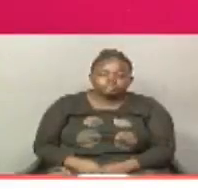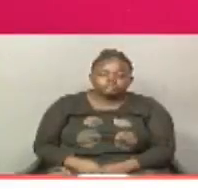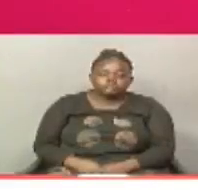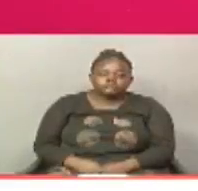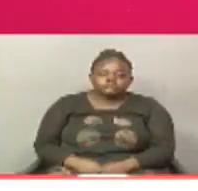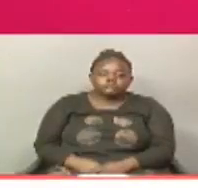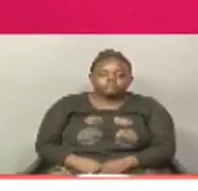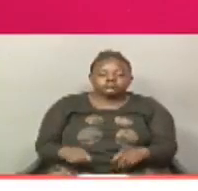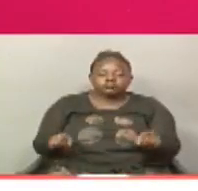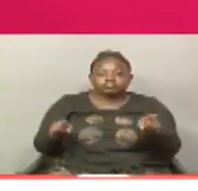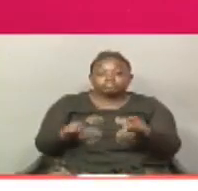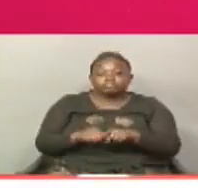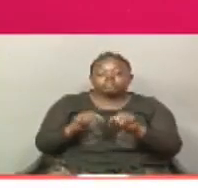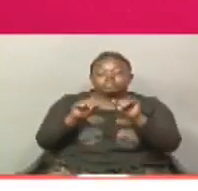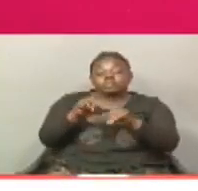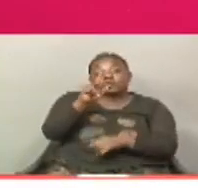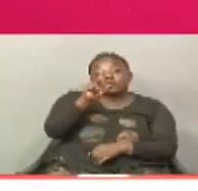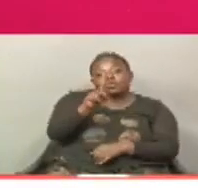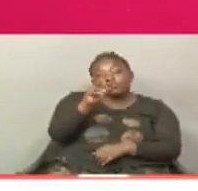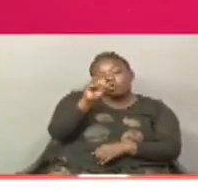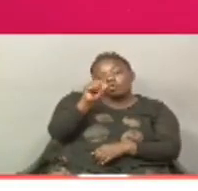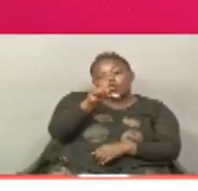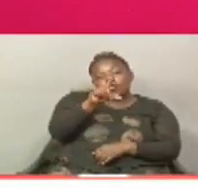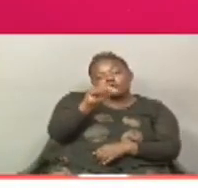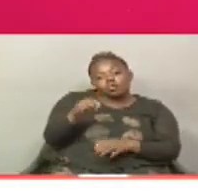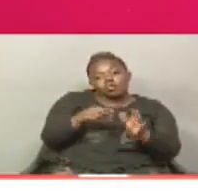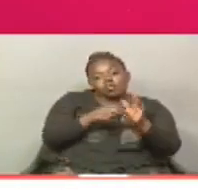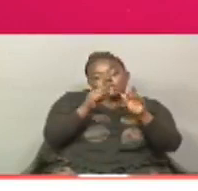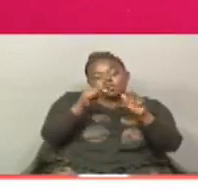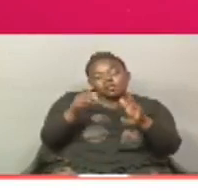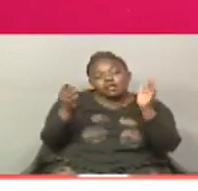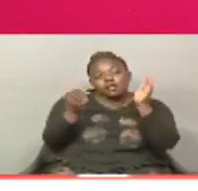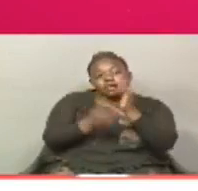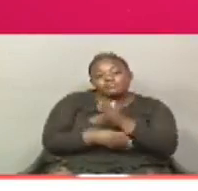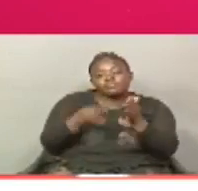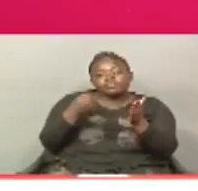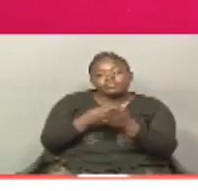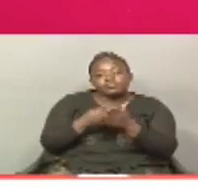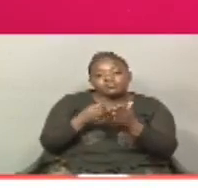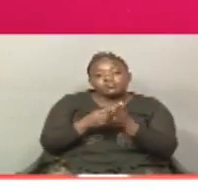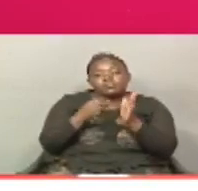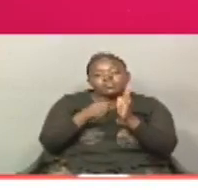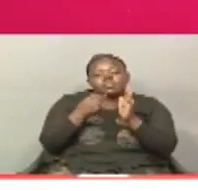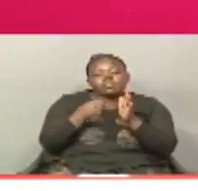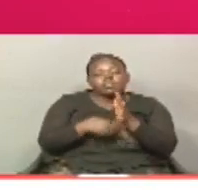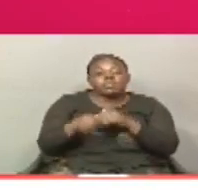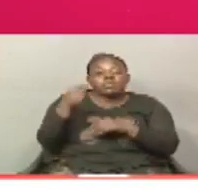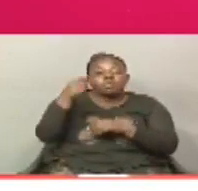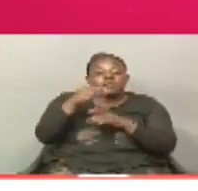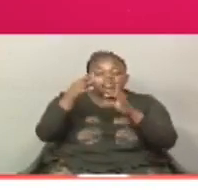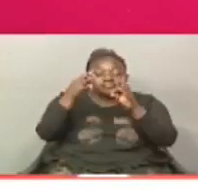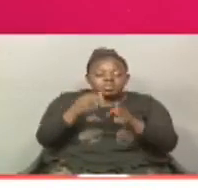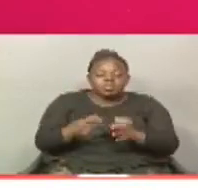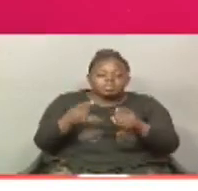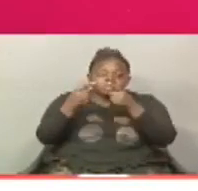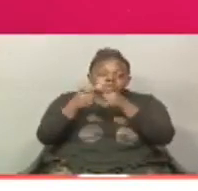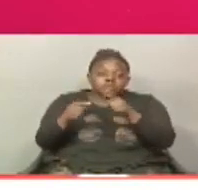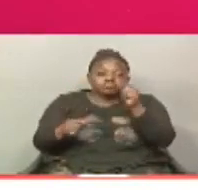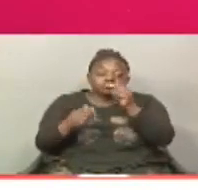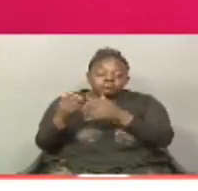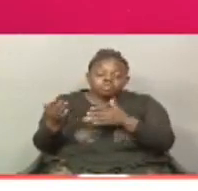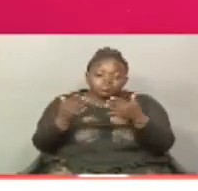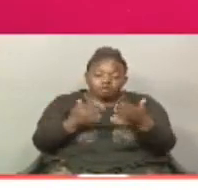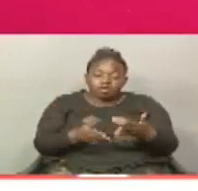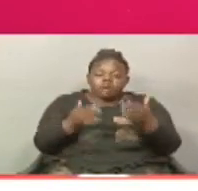nga tukyaliyo ekkololo era aboolesi mu mwoleso guno ogwa Harvest Money baleze omutindo mu bintu eby'enjawulo bye baleese.